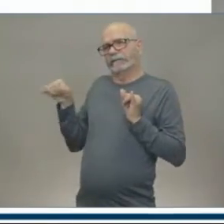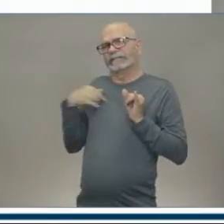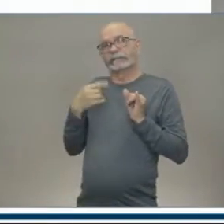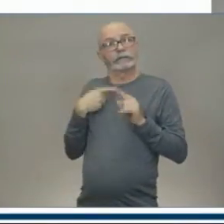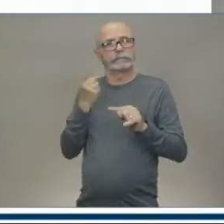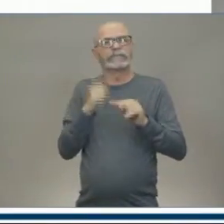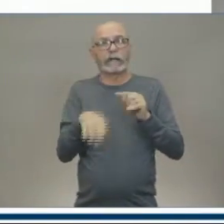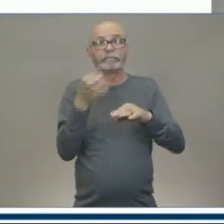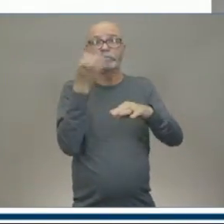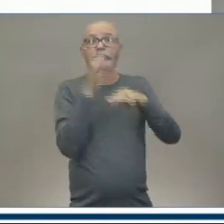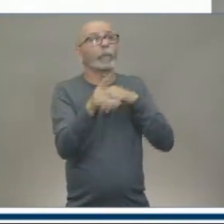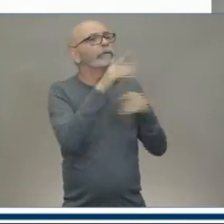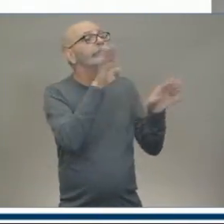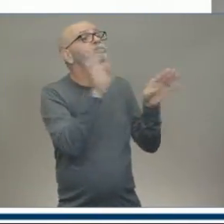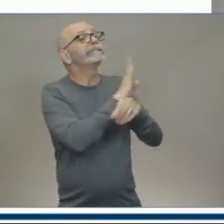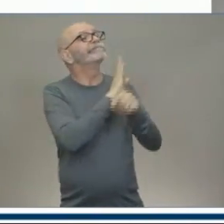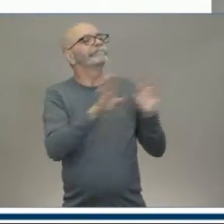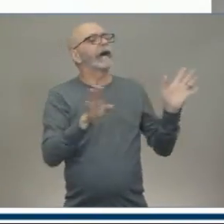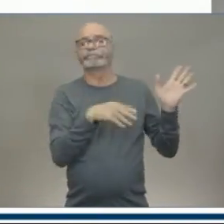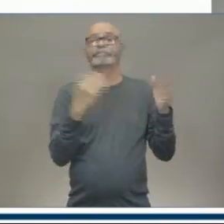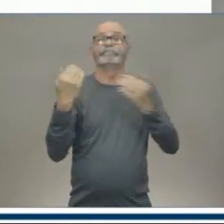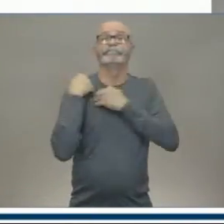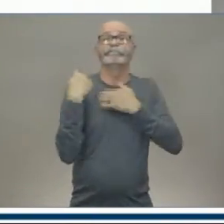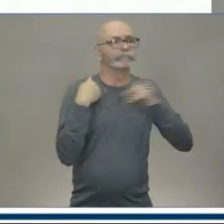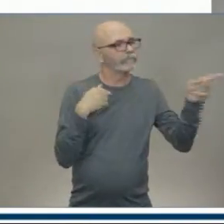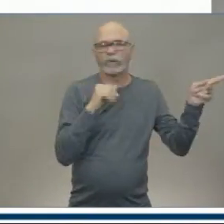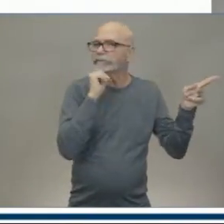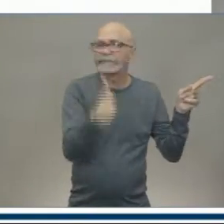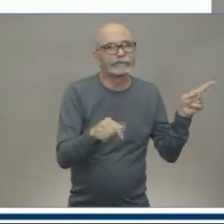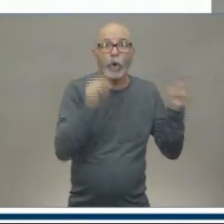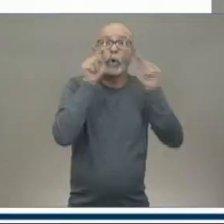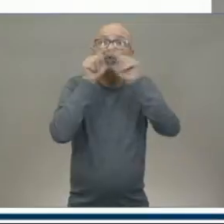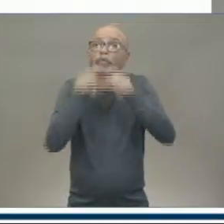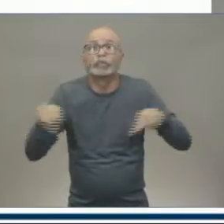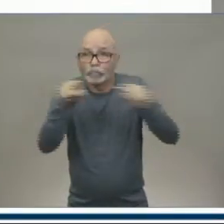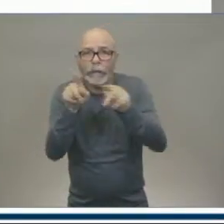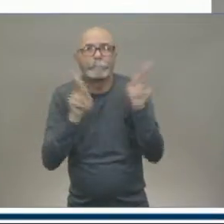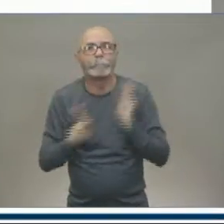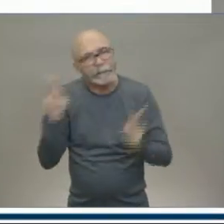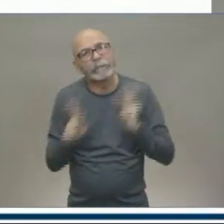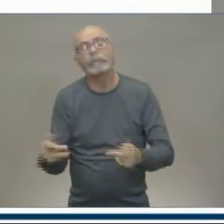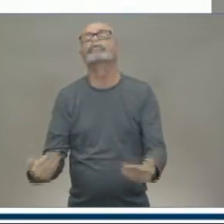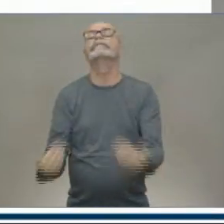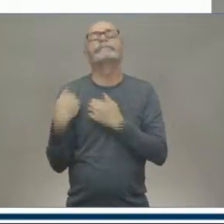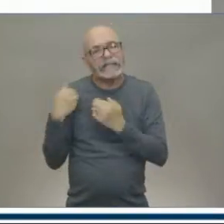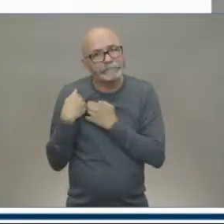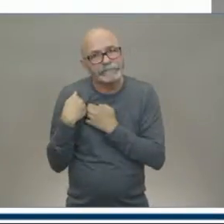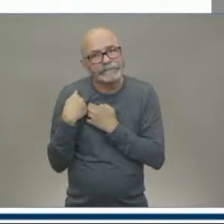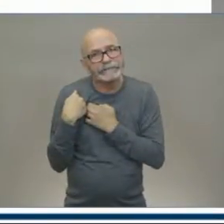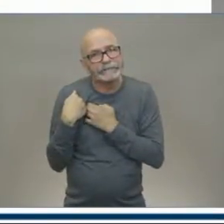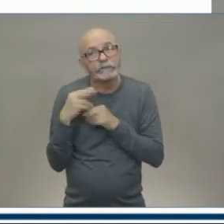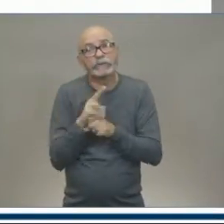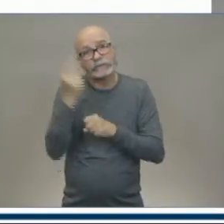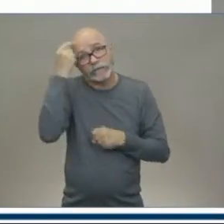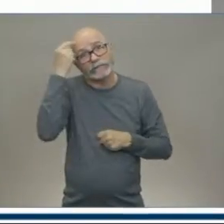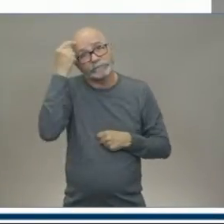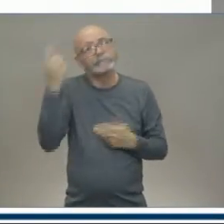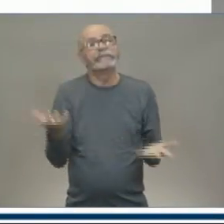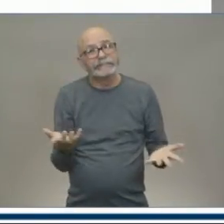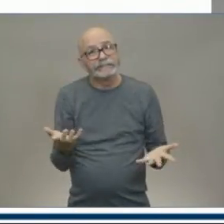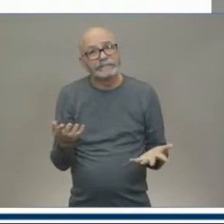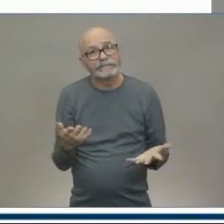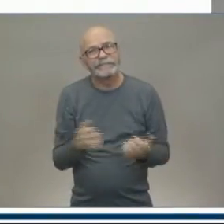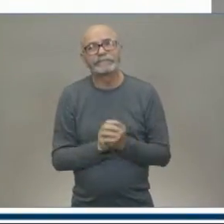solely responsible for this. If we need to, there are things we're looking at that if we need to that would further reduce crowds. We're not there